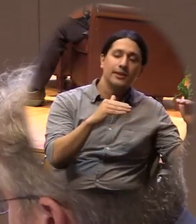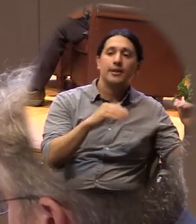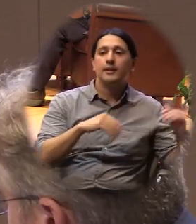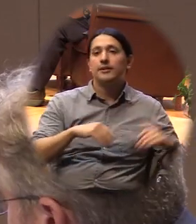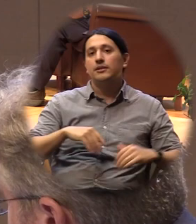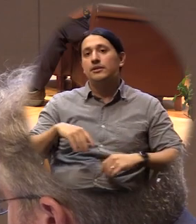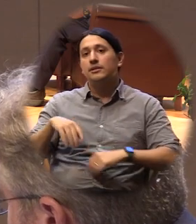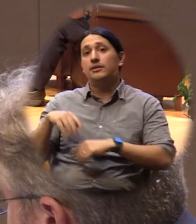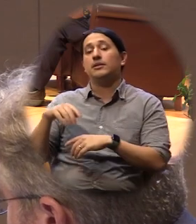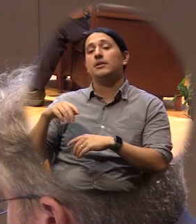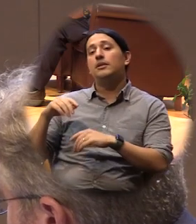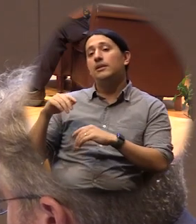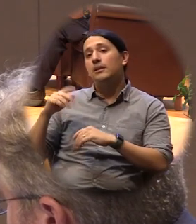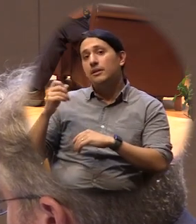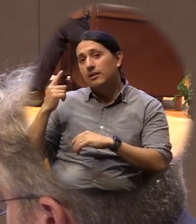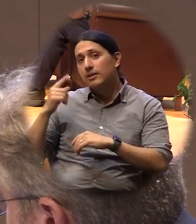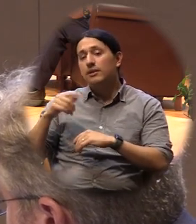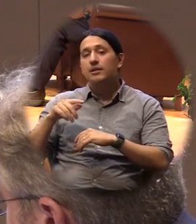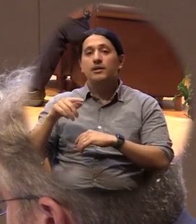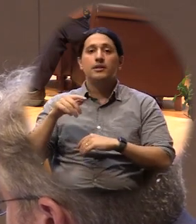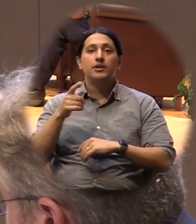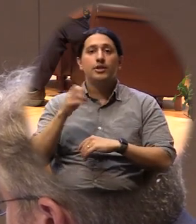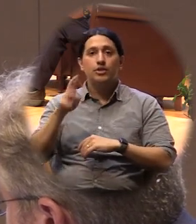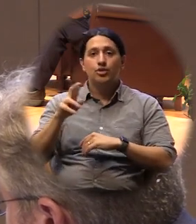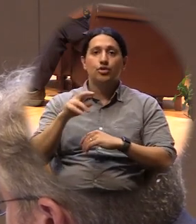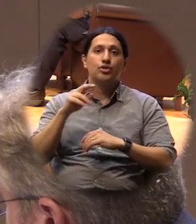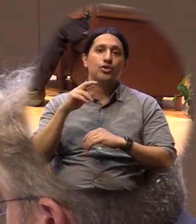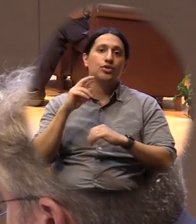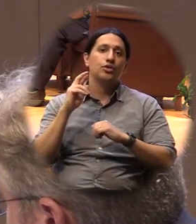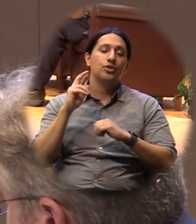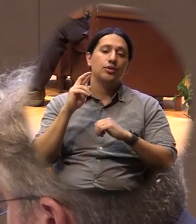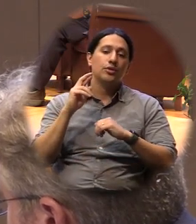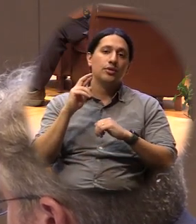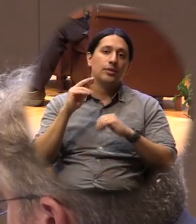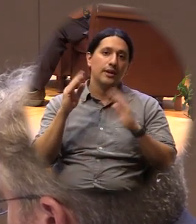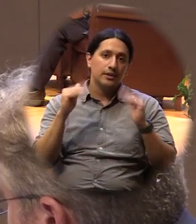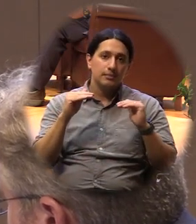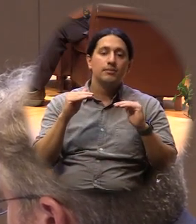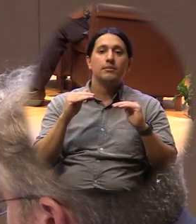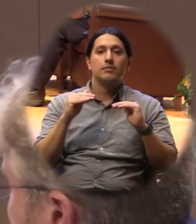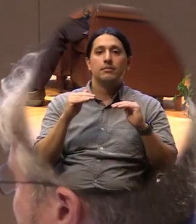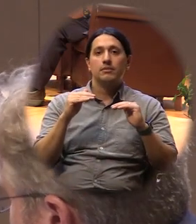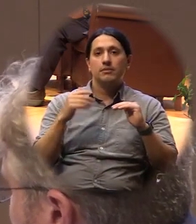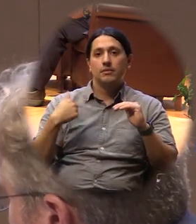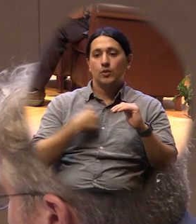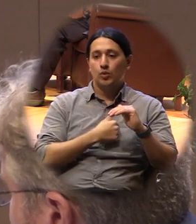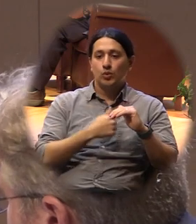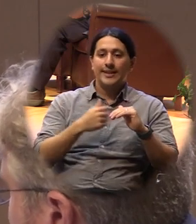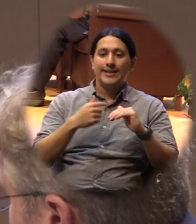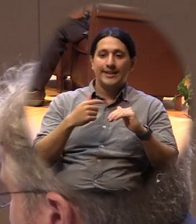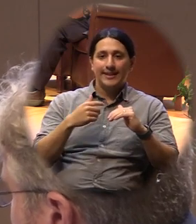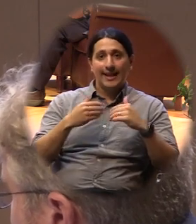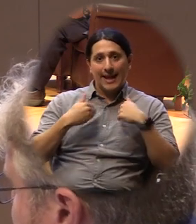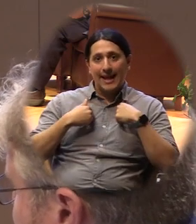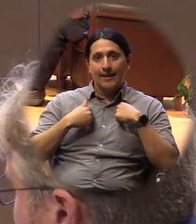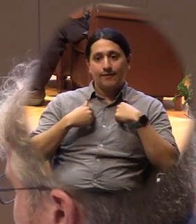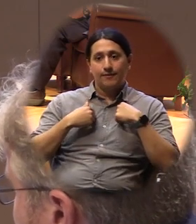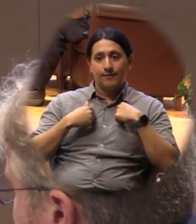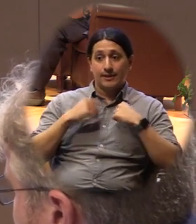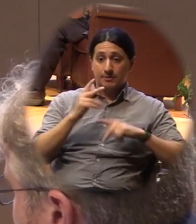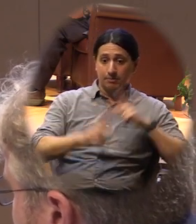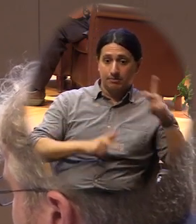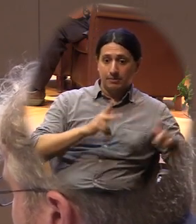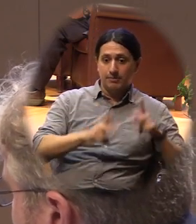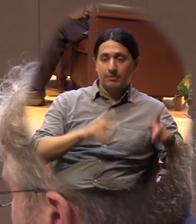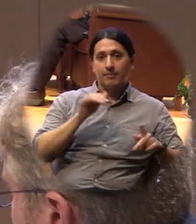particular, as we know it in humanity, is not something obviously that has been